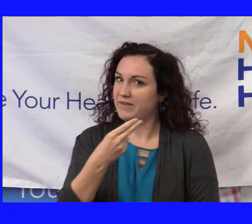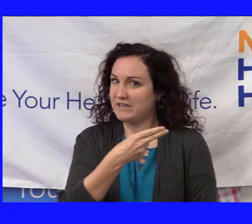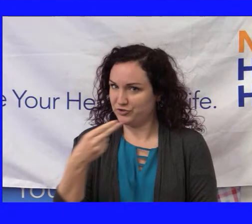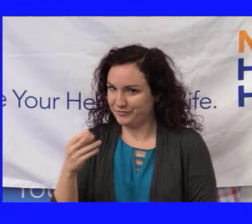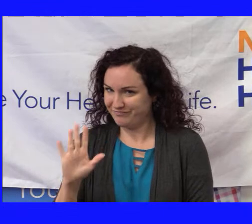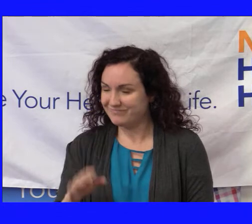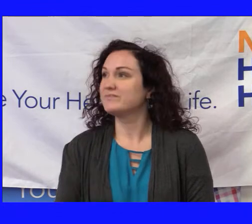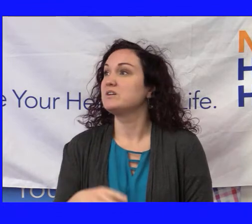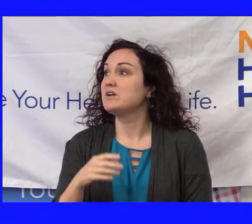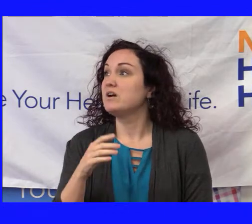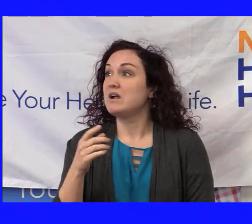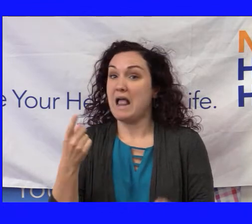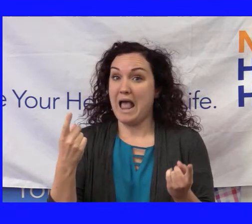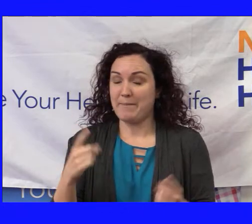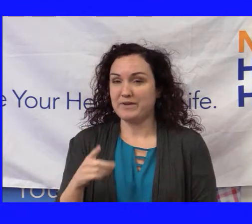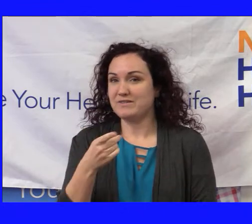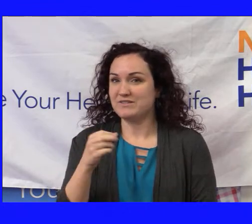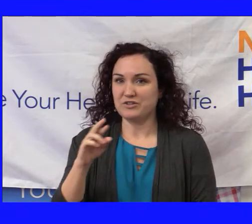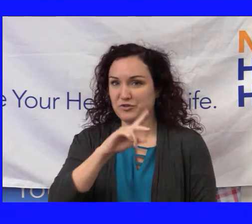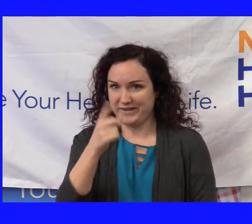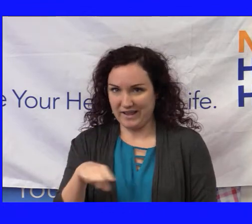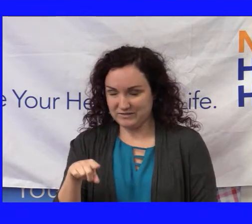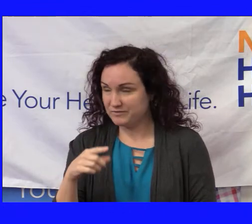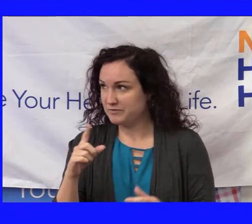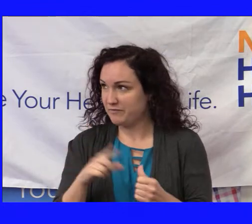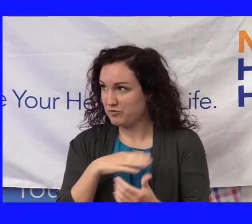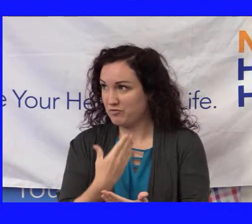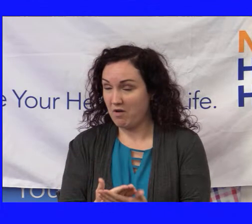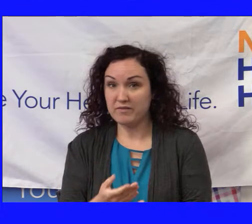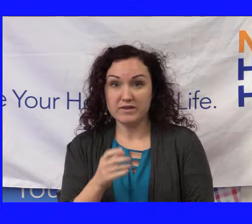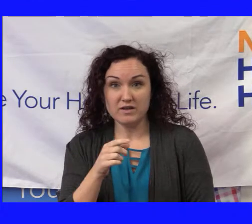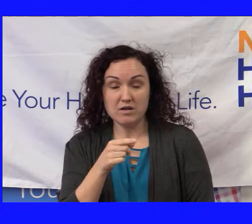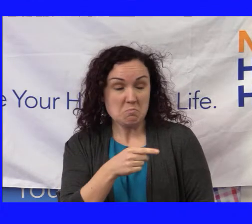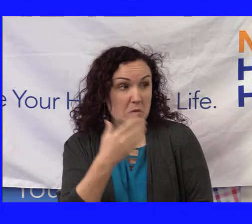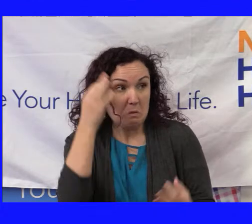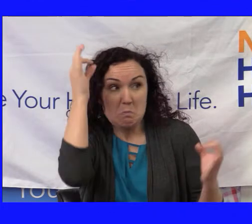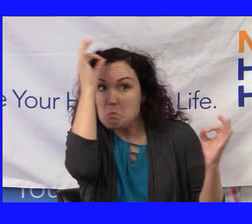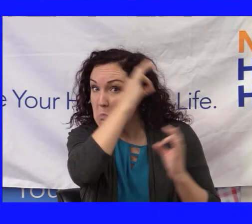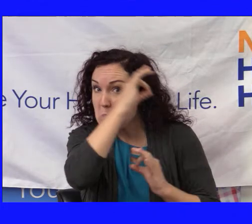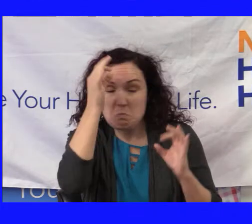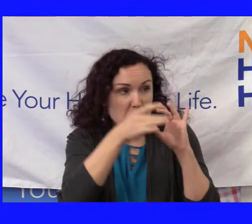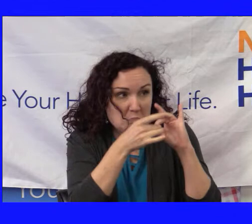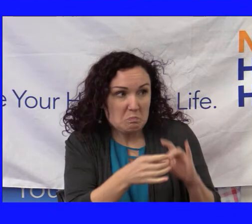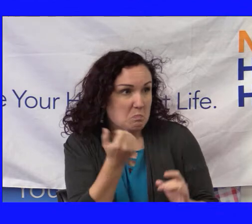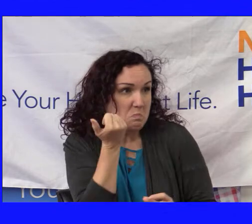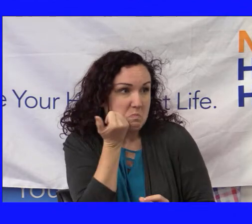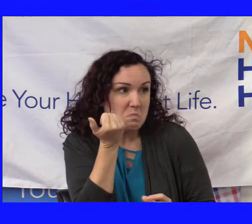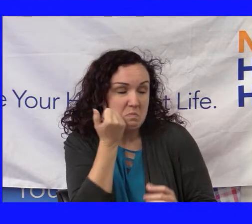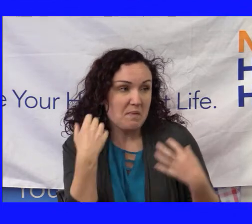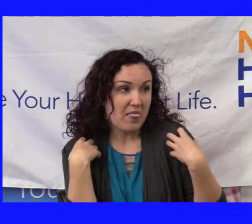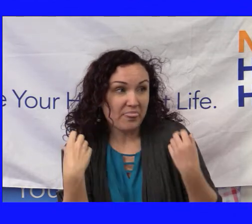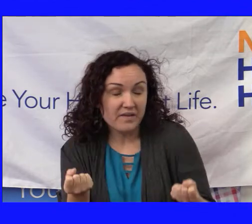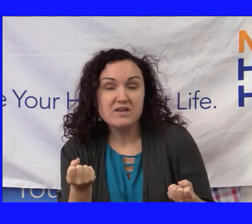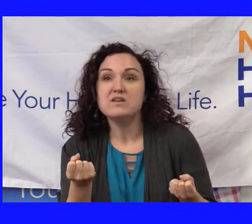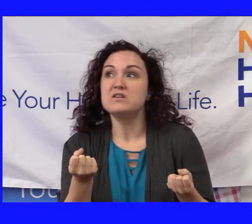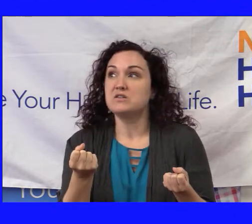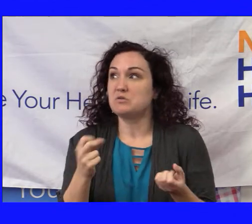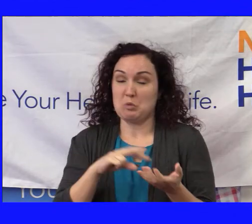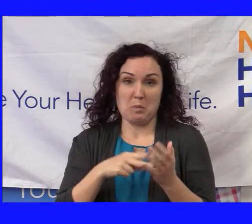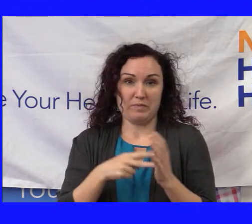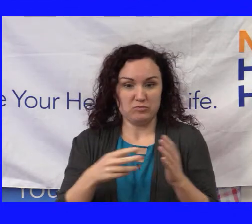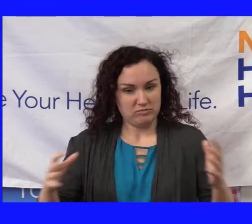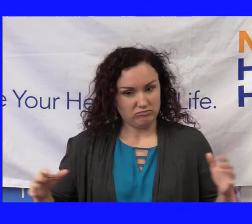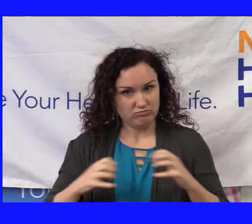Katz first came here, he identified that he didn't actually know that much about oral health, and we made it a charge to